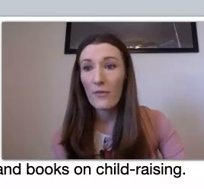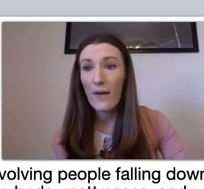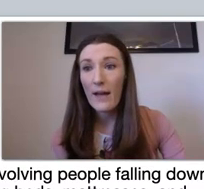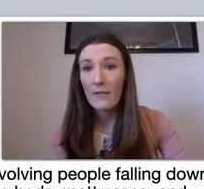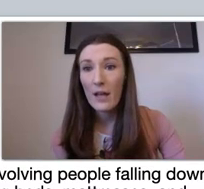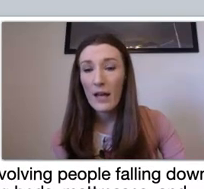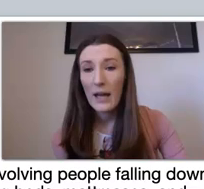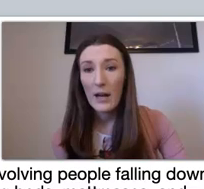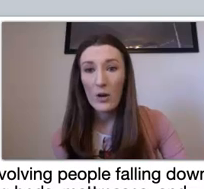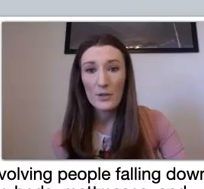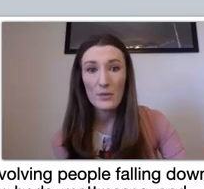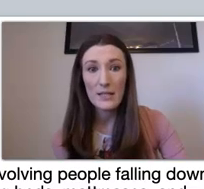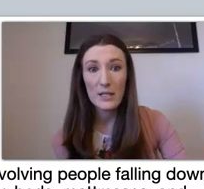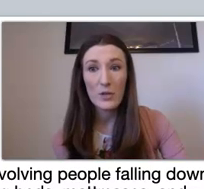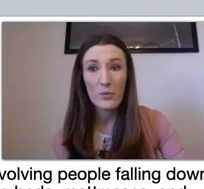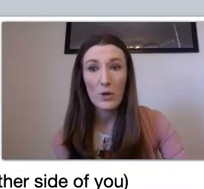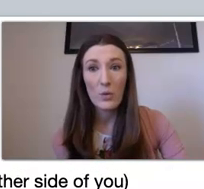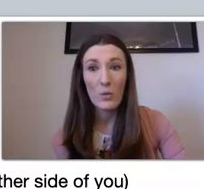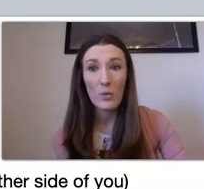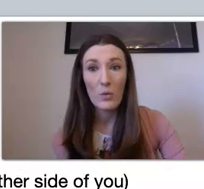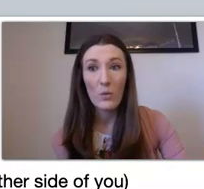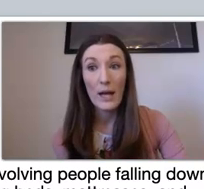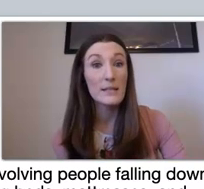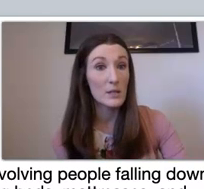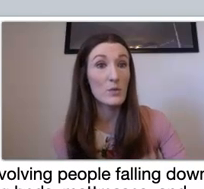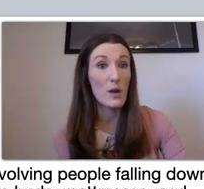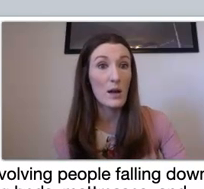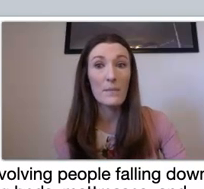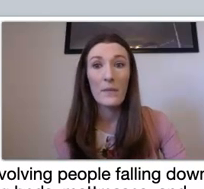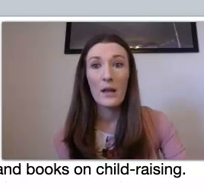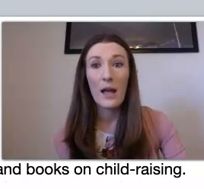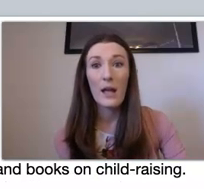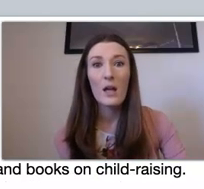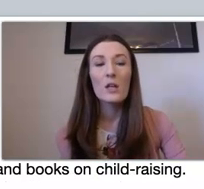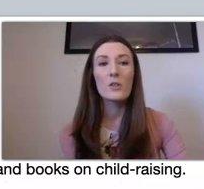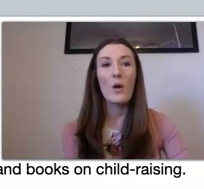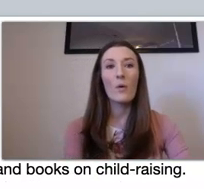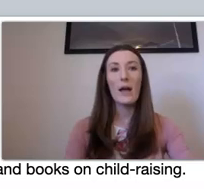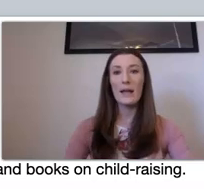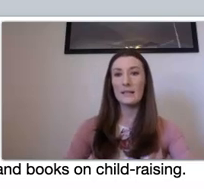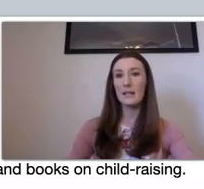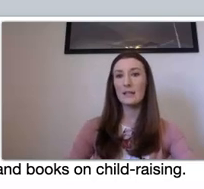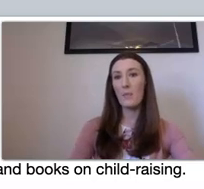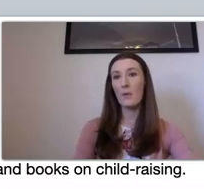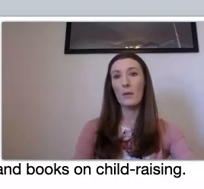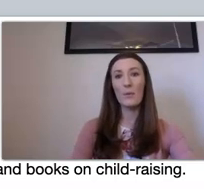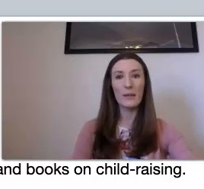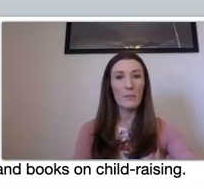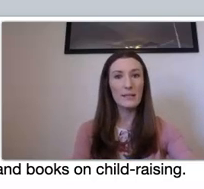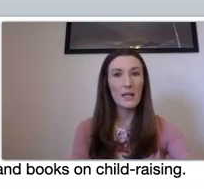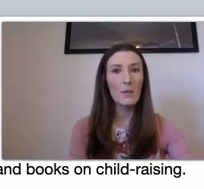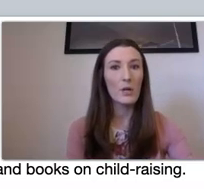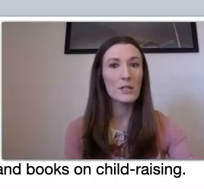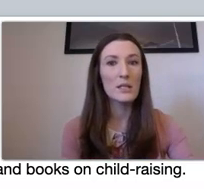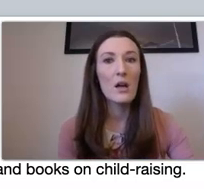facts 1 through 5, and also 6 through 9. Okay, so as an example, number 1,